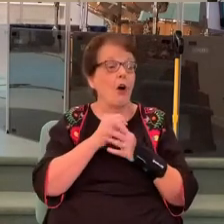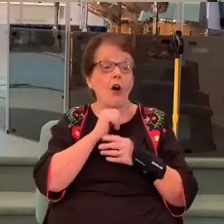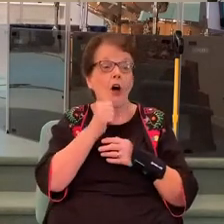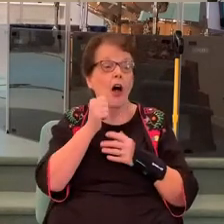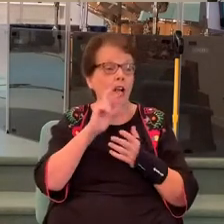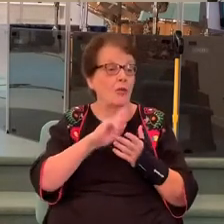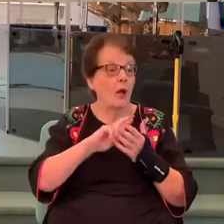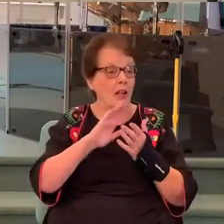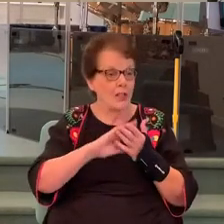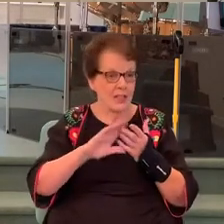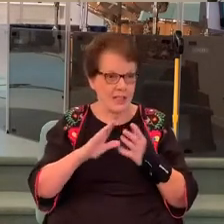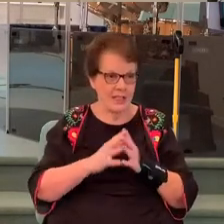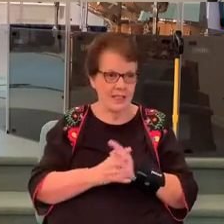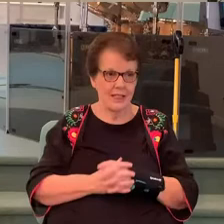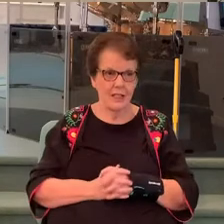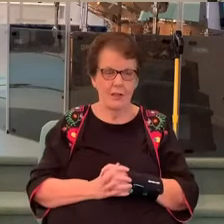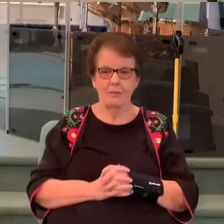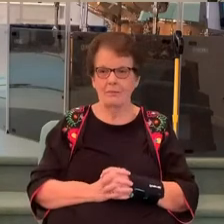your sins forgiven?